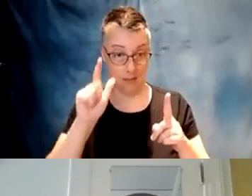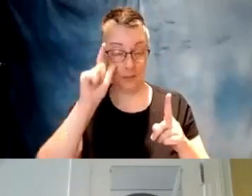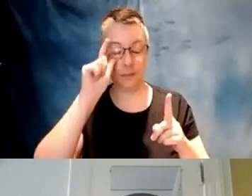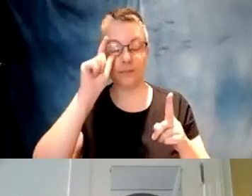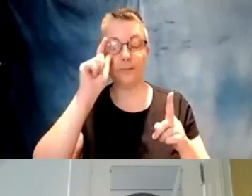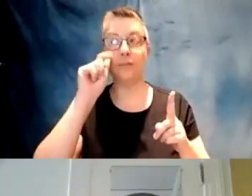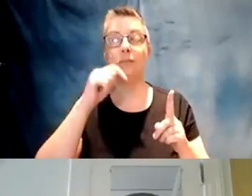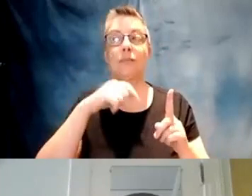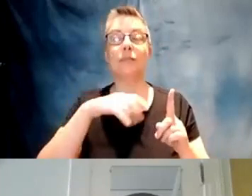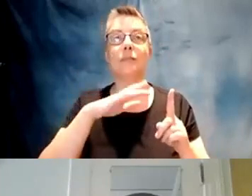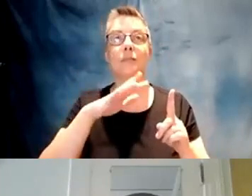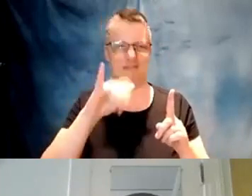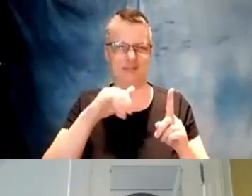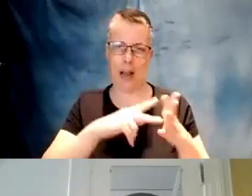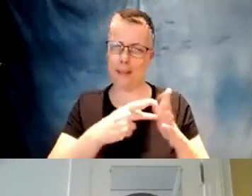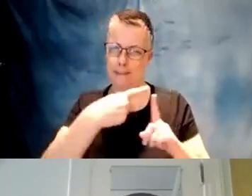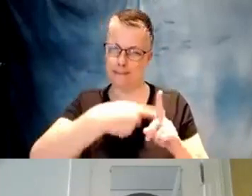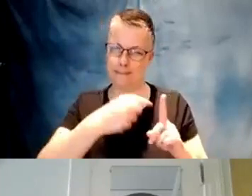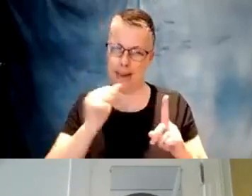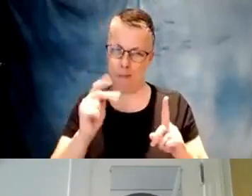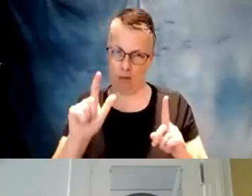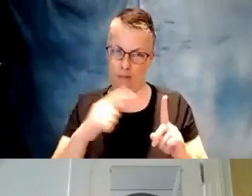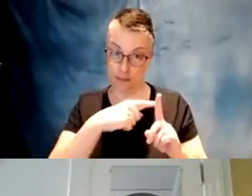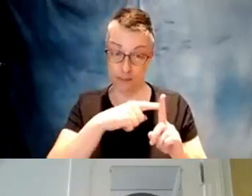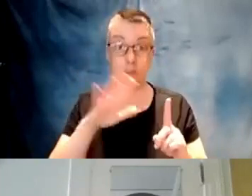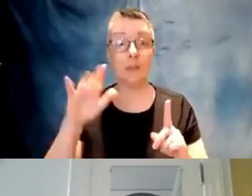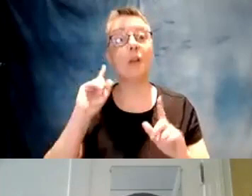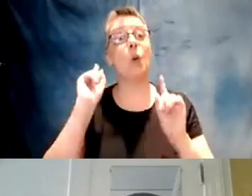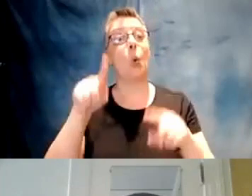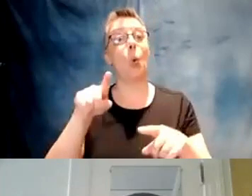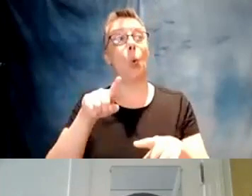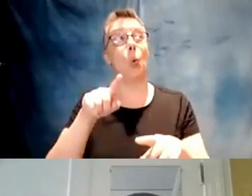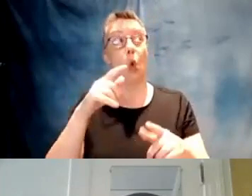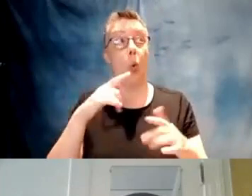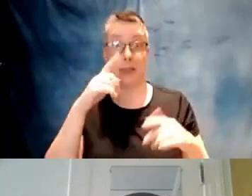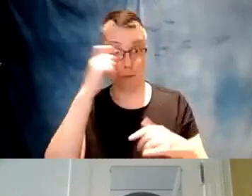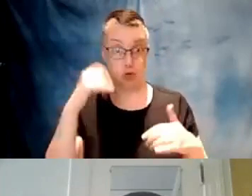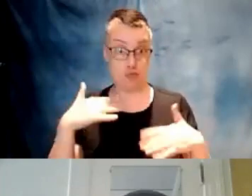the month of April, I mean, and when I went to school that September,